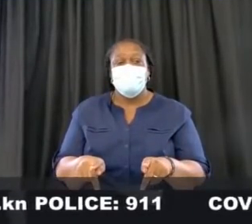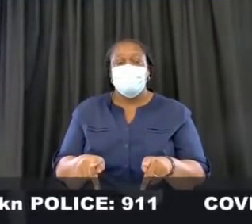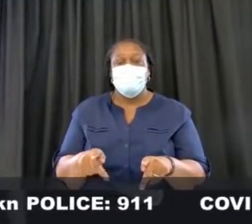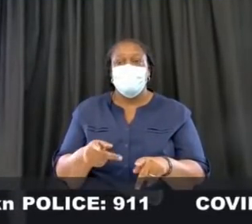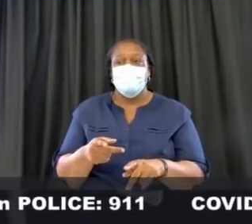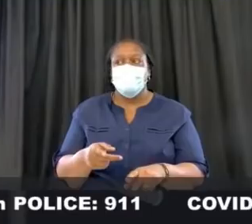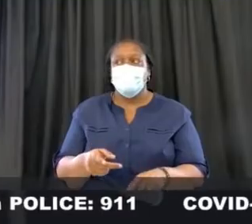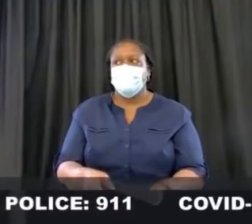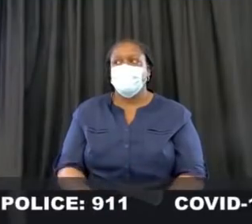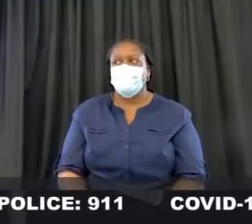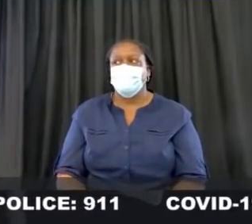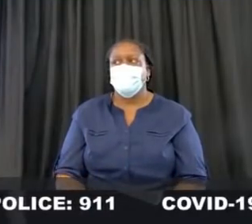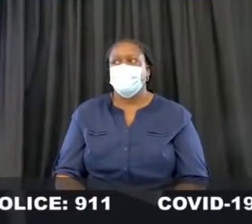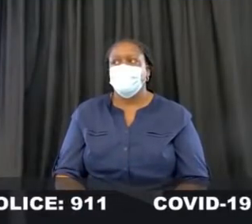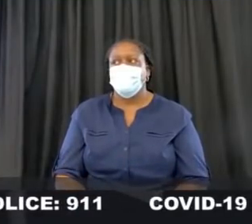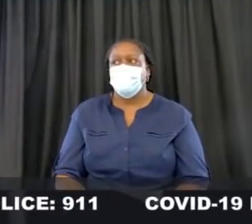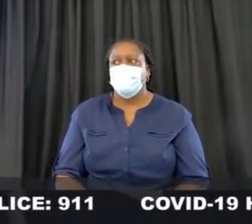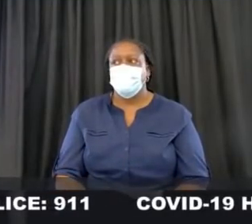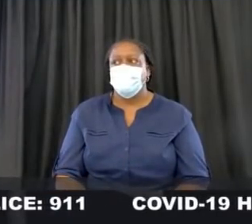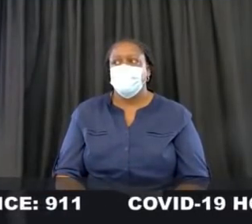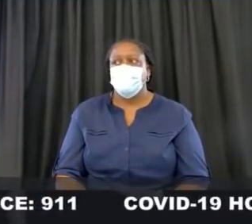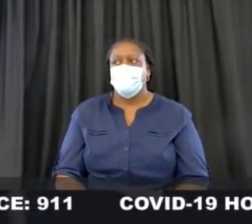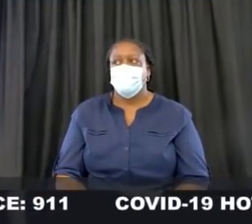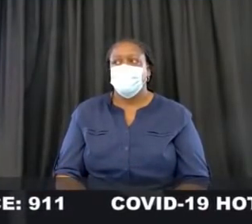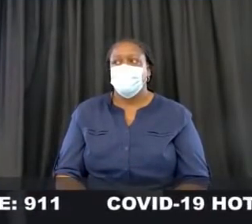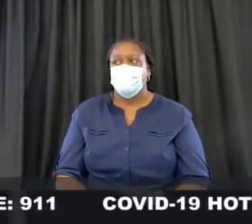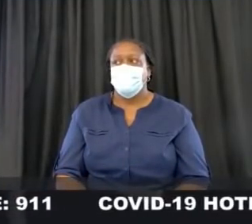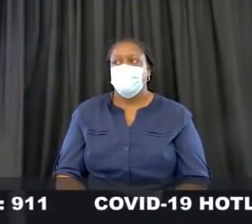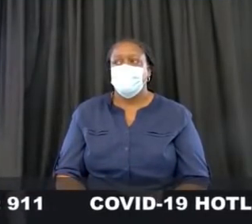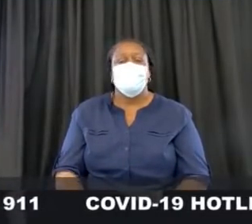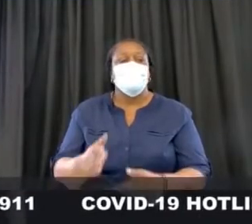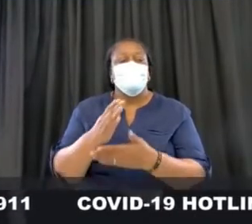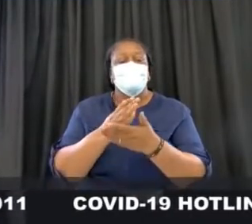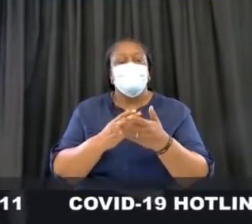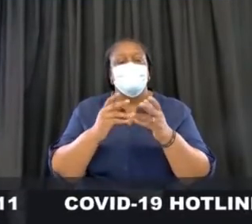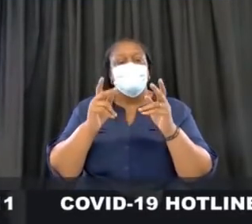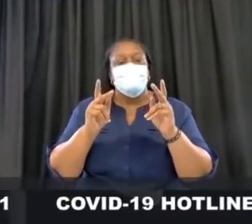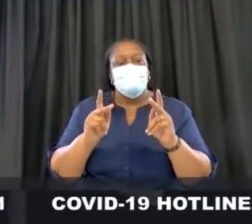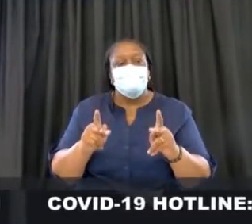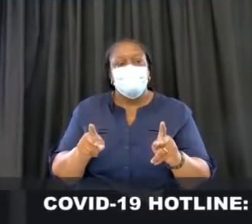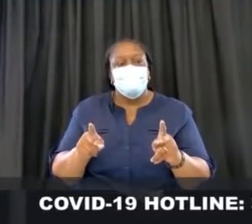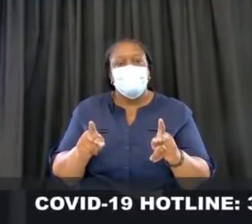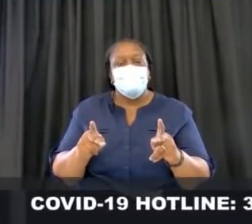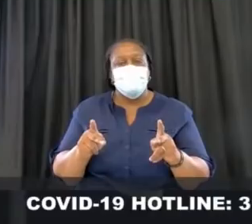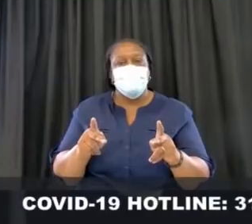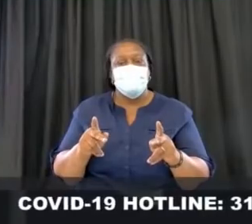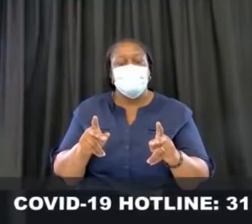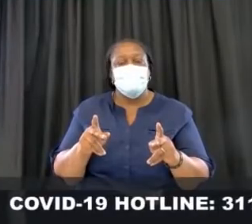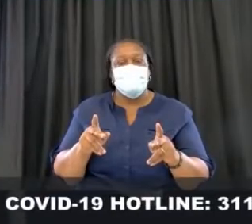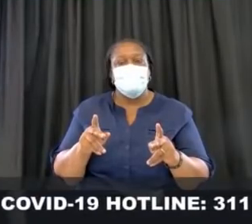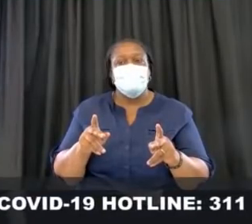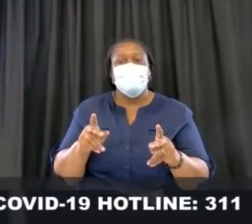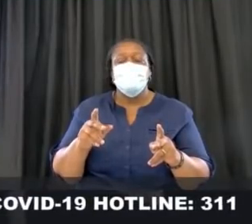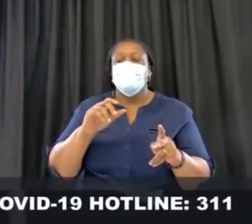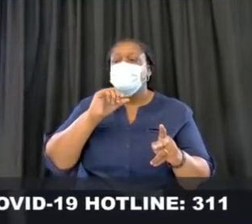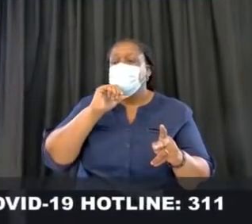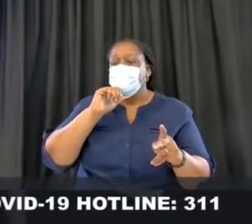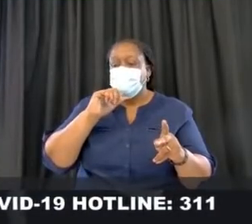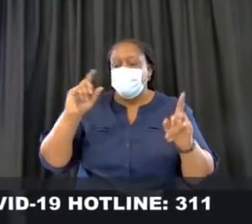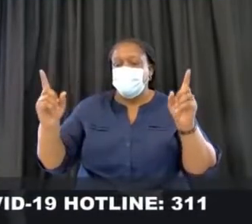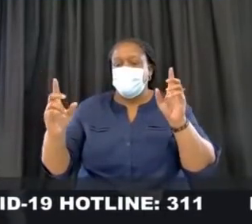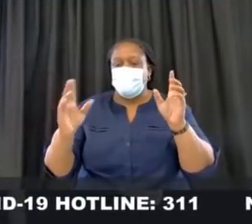masks or abiding by other COVID-19 protocols. Can the task force